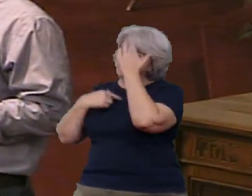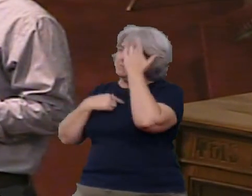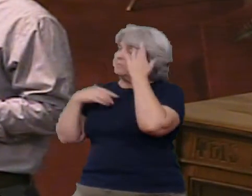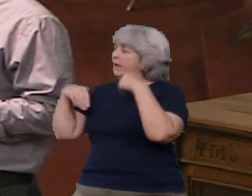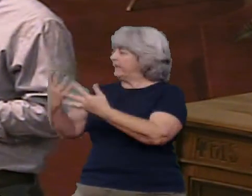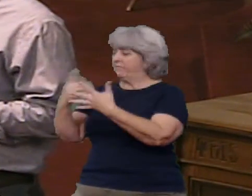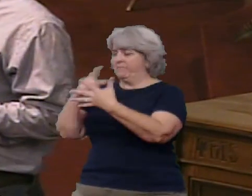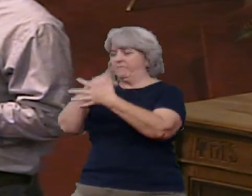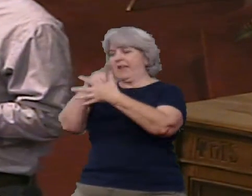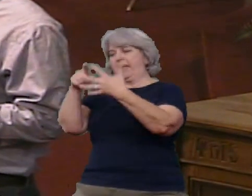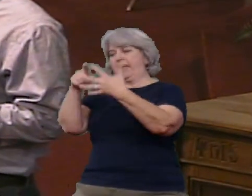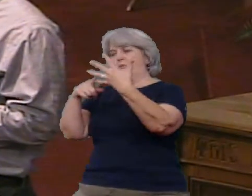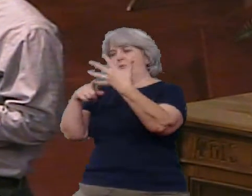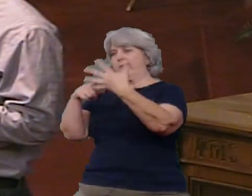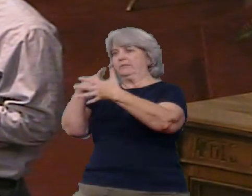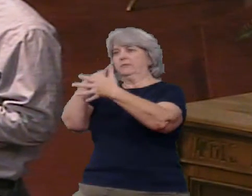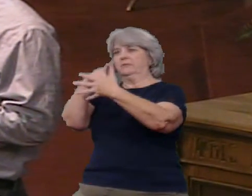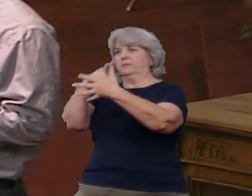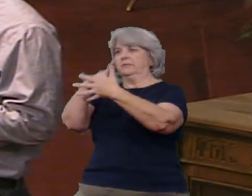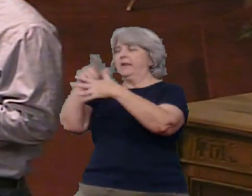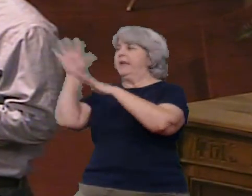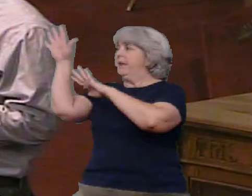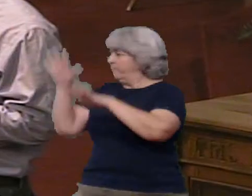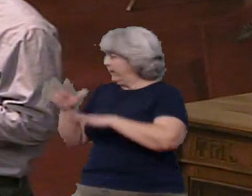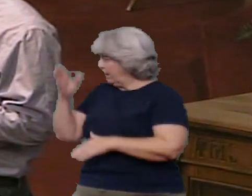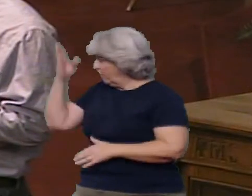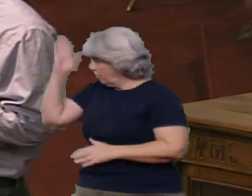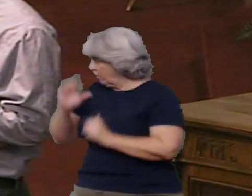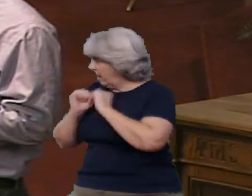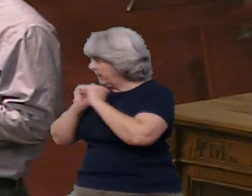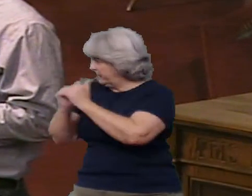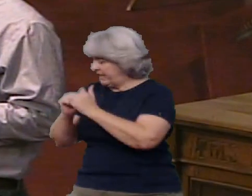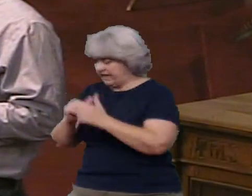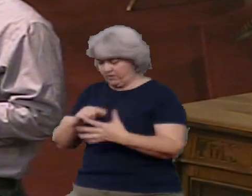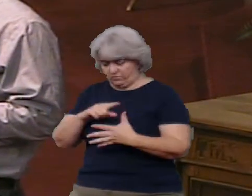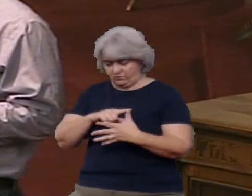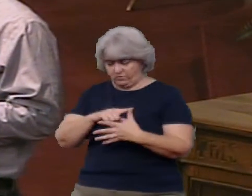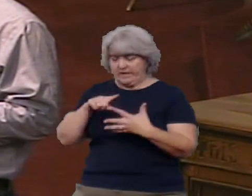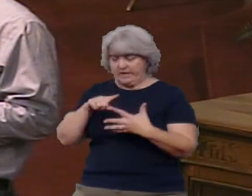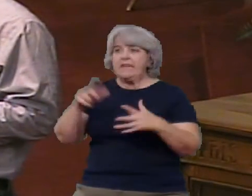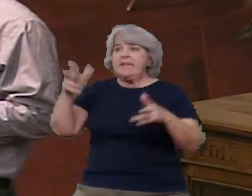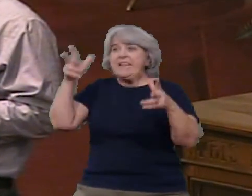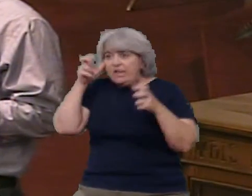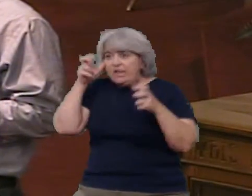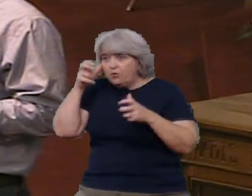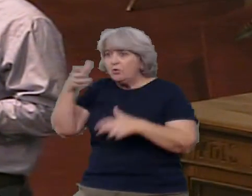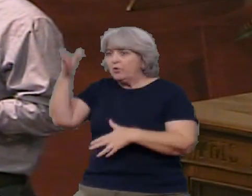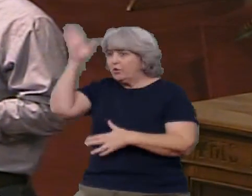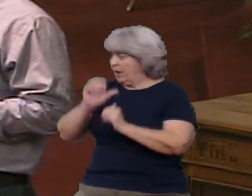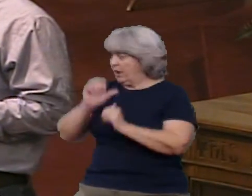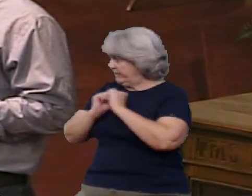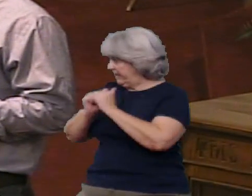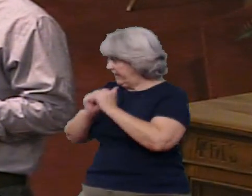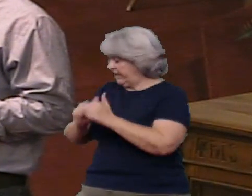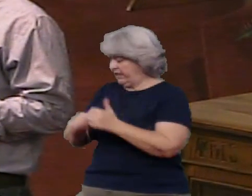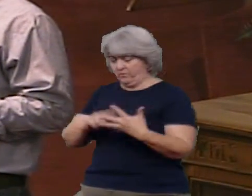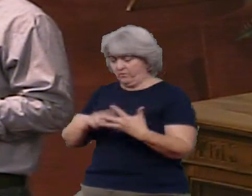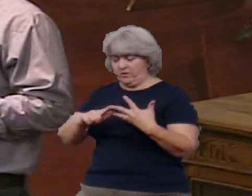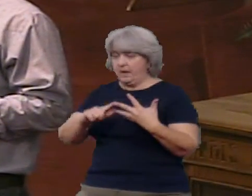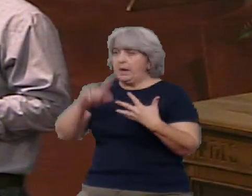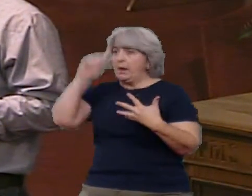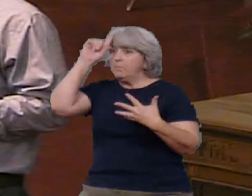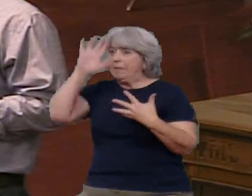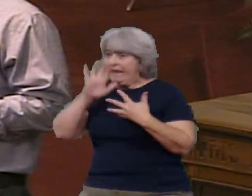points. Number 1, we need to fear God together. We need to hear God together. We need to believe. We need